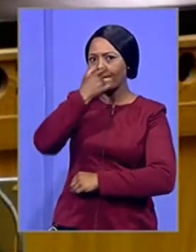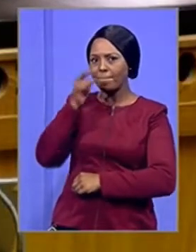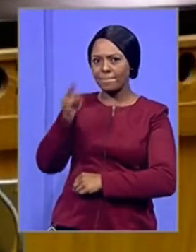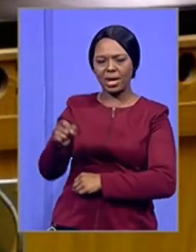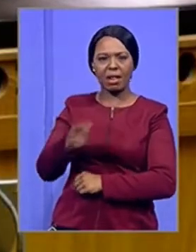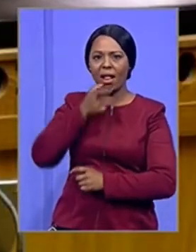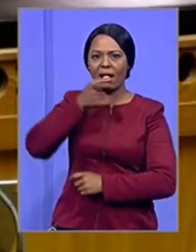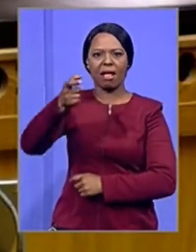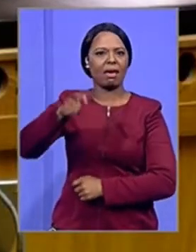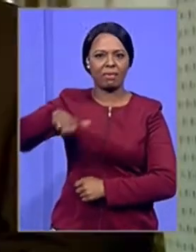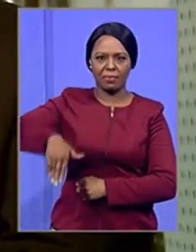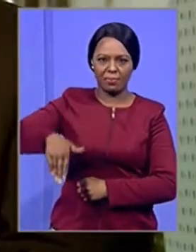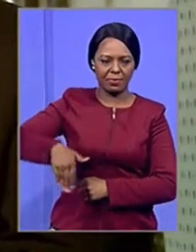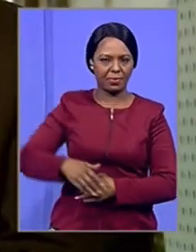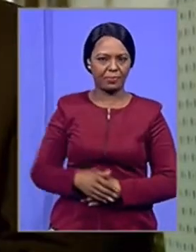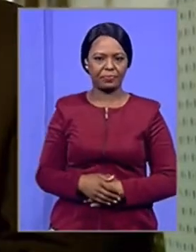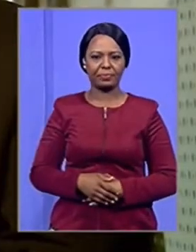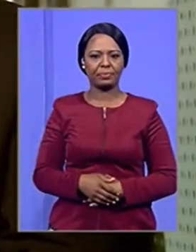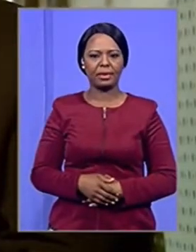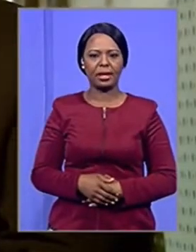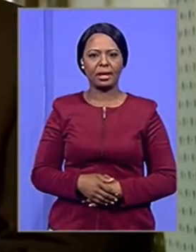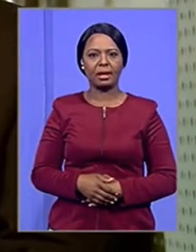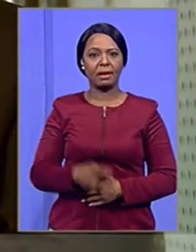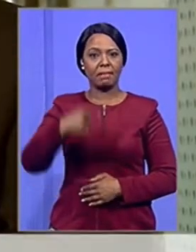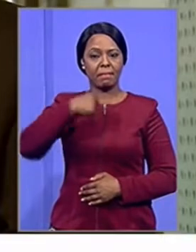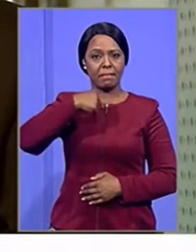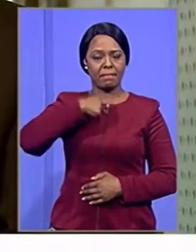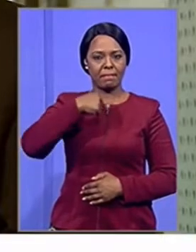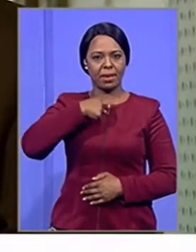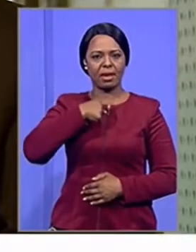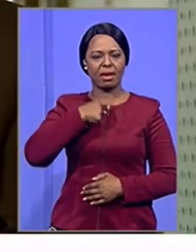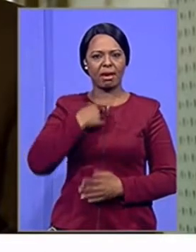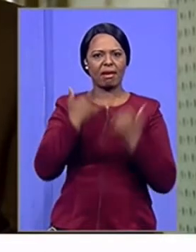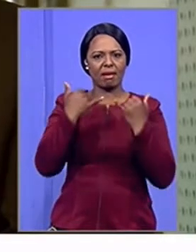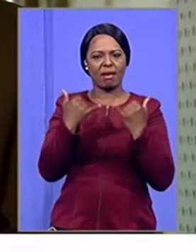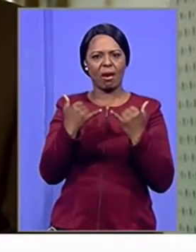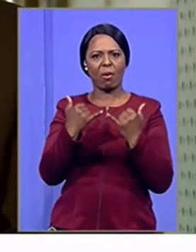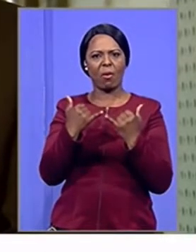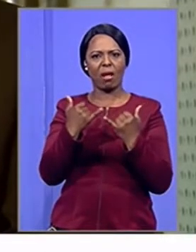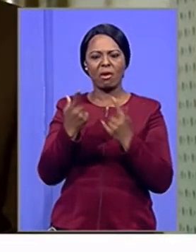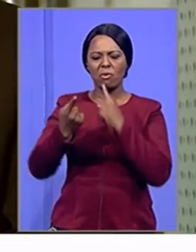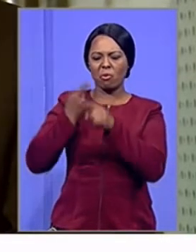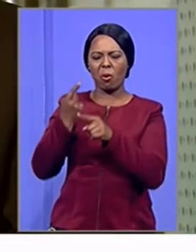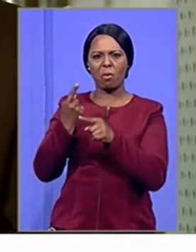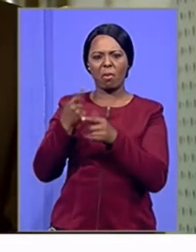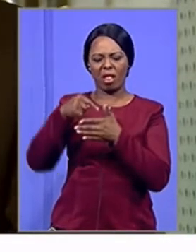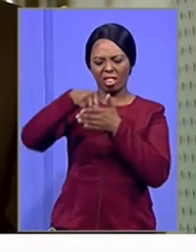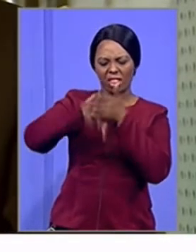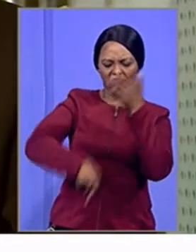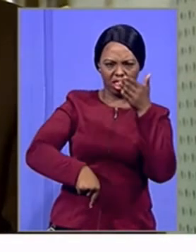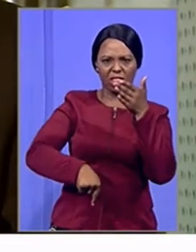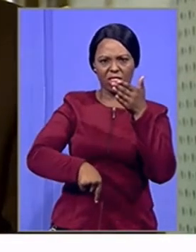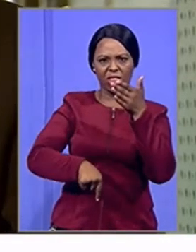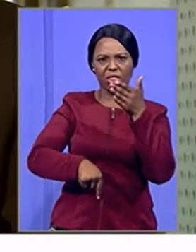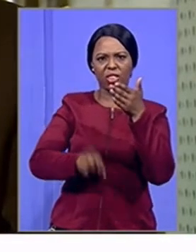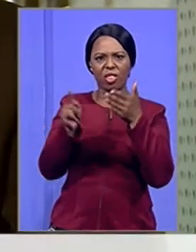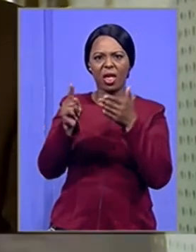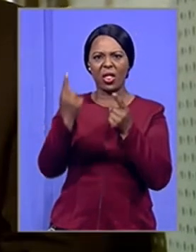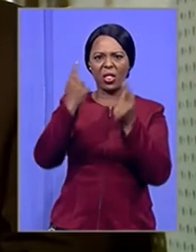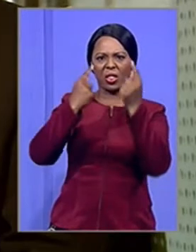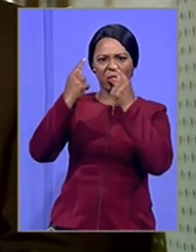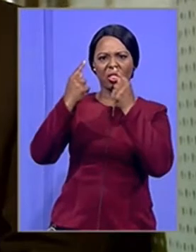mopresidente ya Phalaphala. I will not deal with the nitty-gritties of the content whose statement is